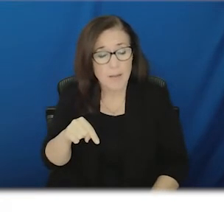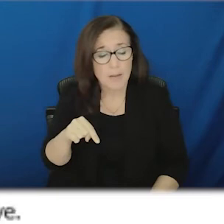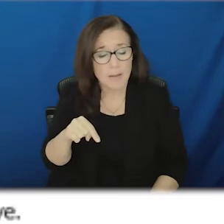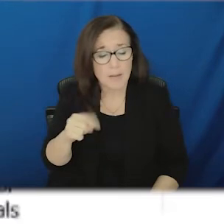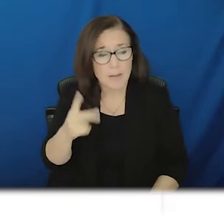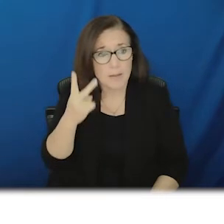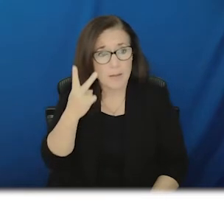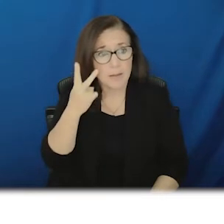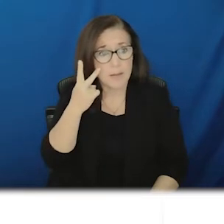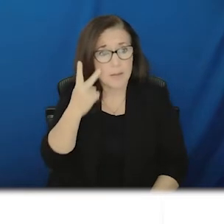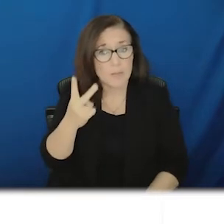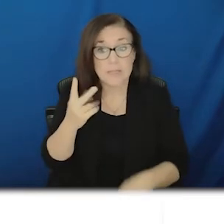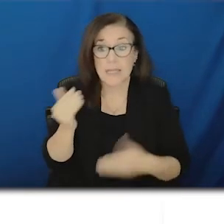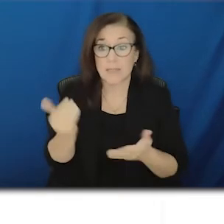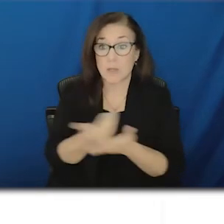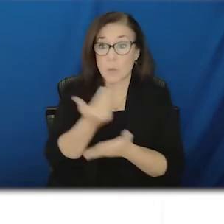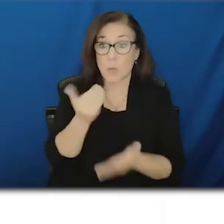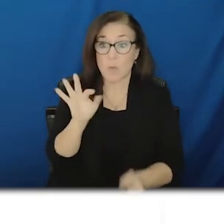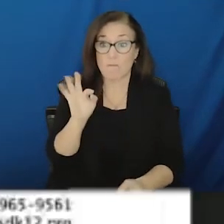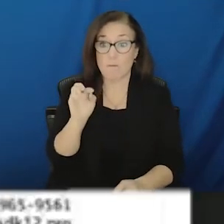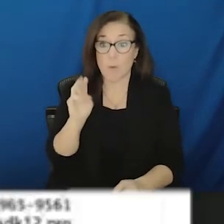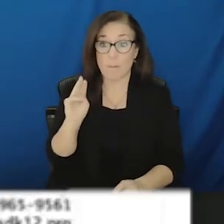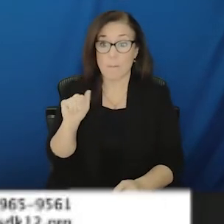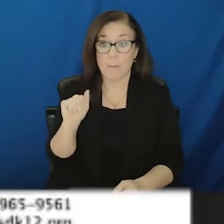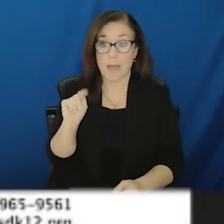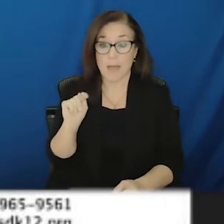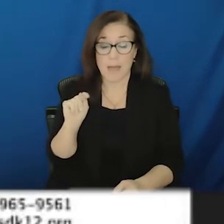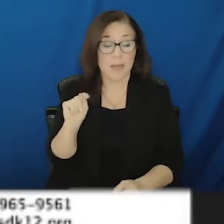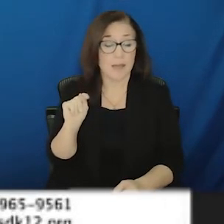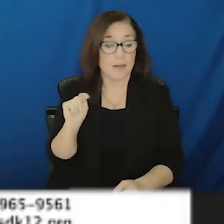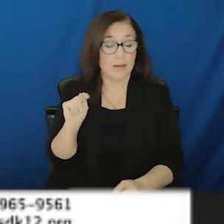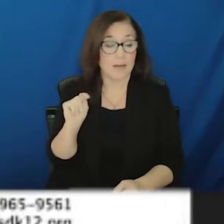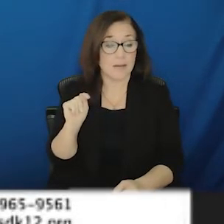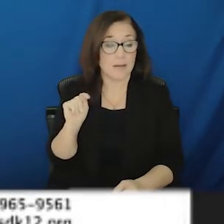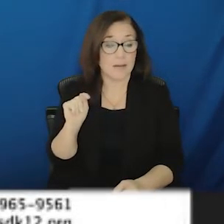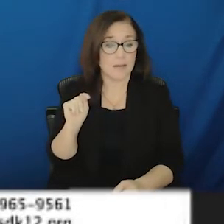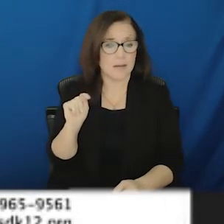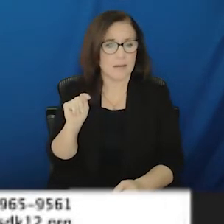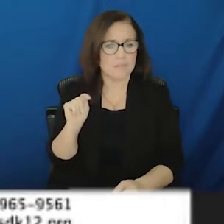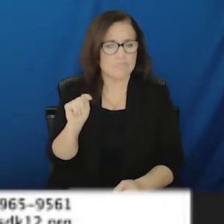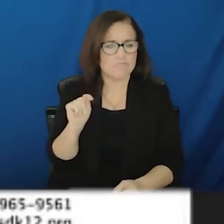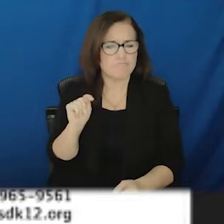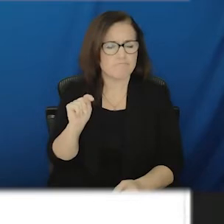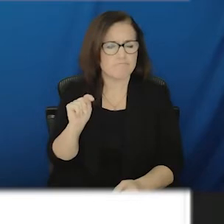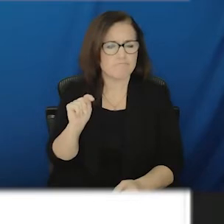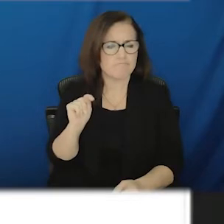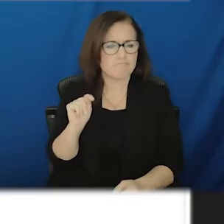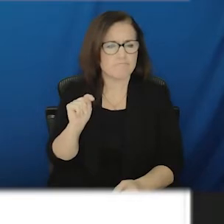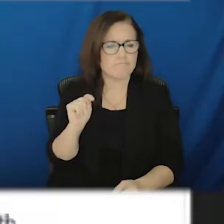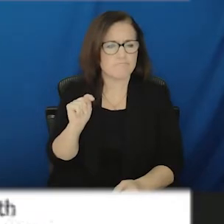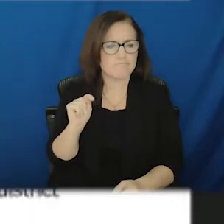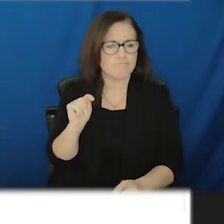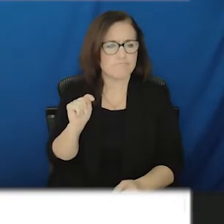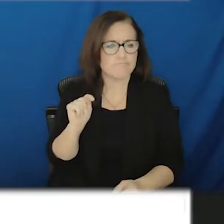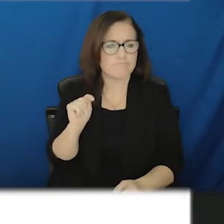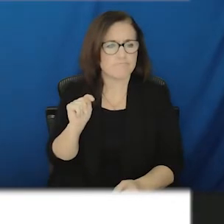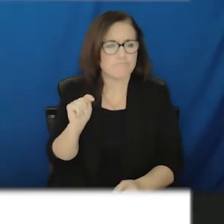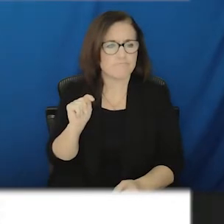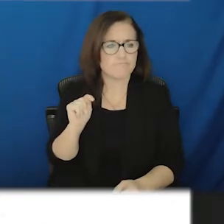new format of our, scroll up a little bit. Oh, we're missing it here. You'll